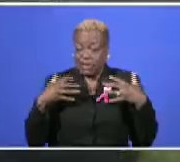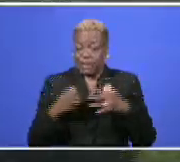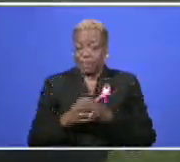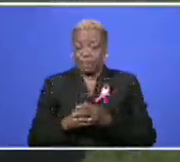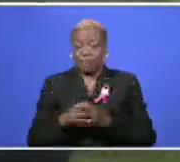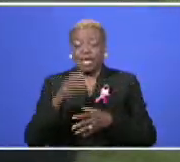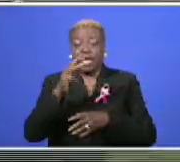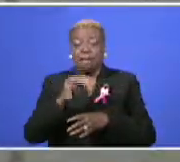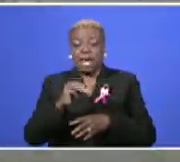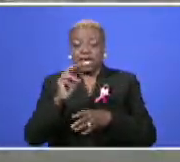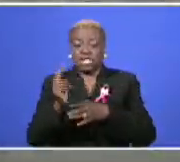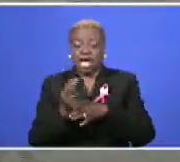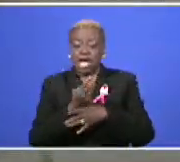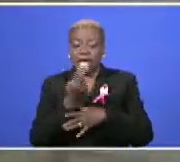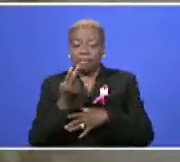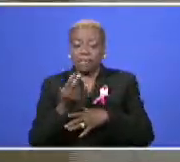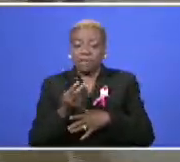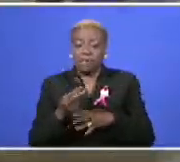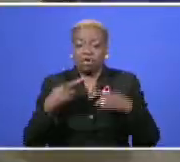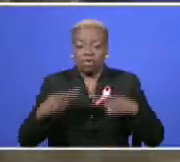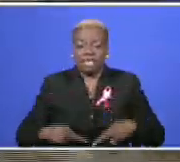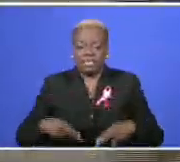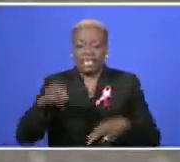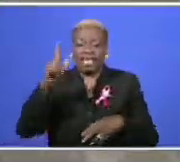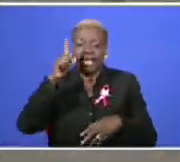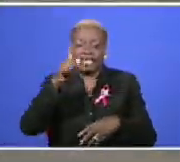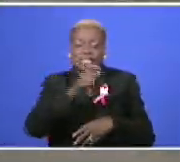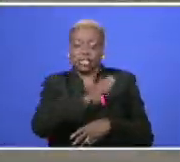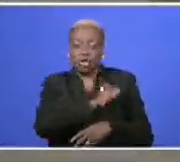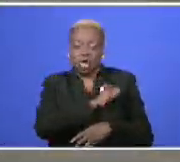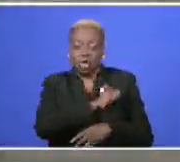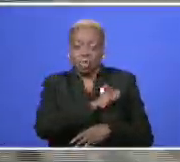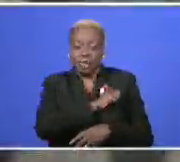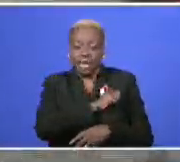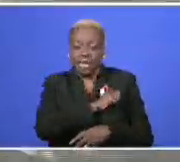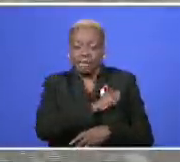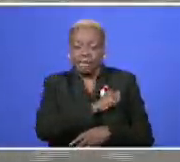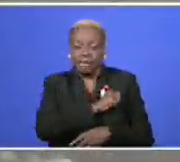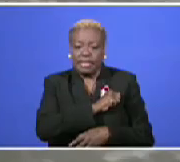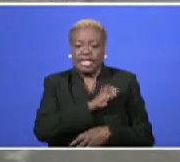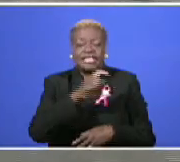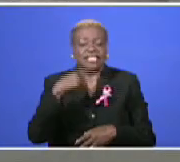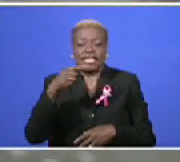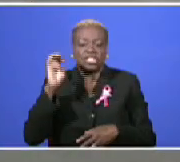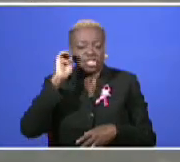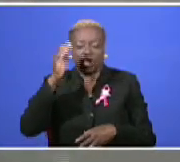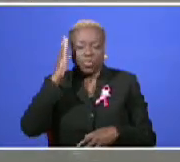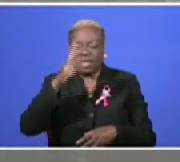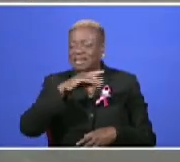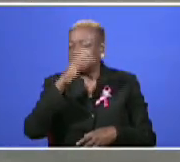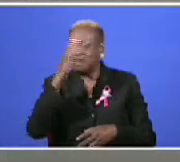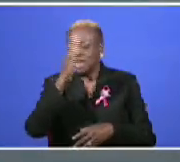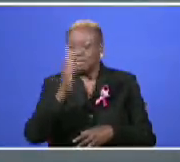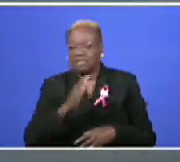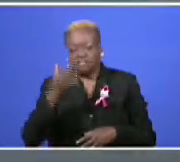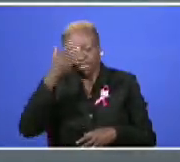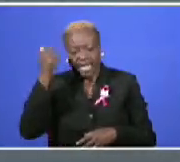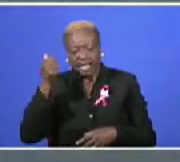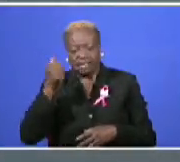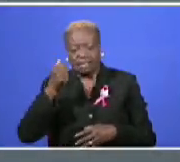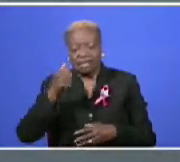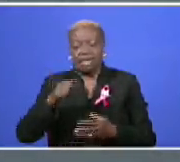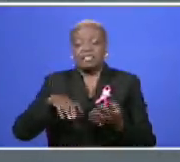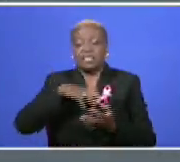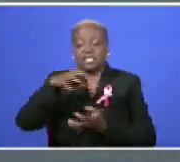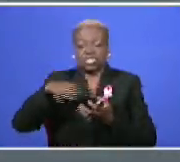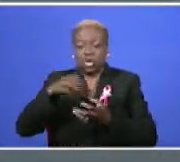Liza Albury, the terror of Hurricane Dorian with its whipping winds and turbulent floodwaters is something she will never forget. The storm survivor recalls